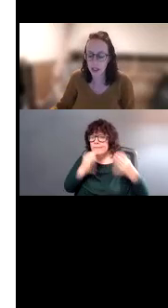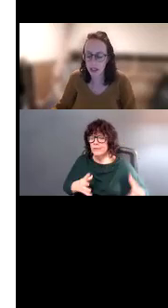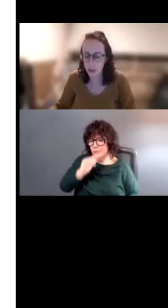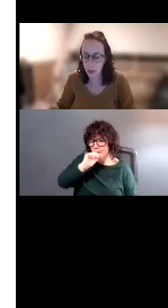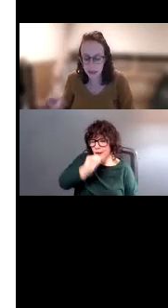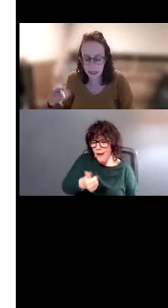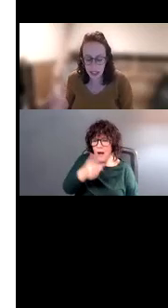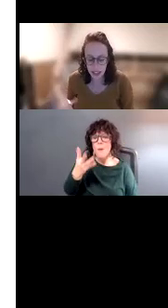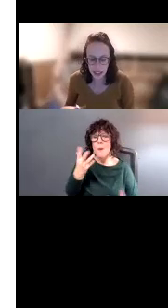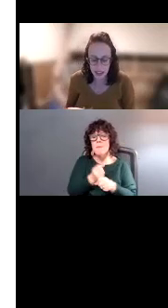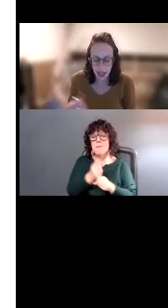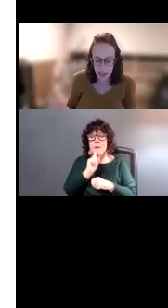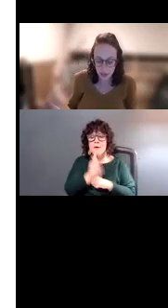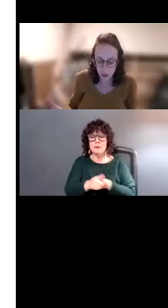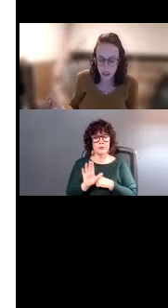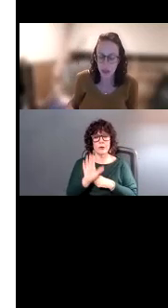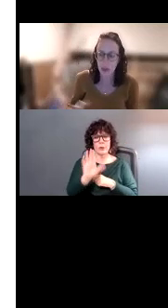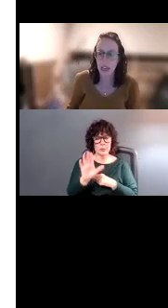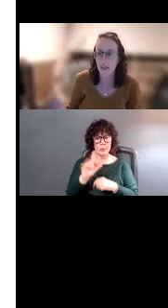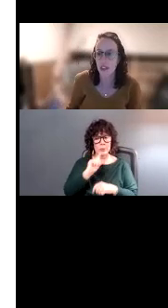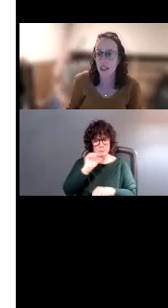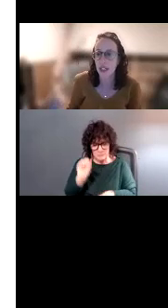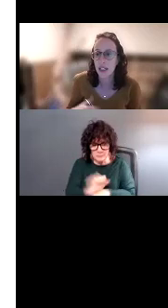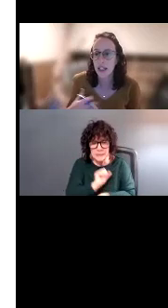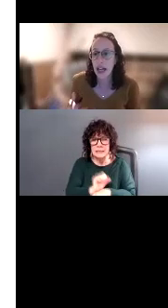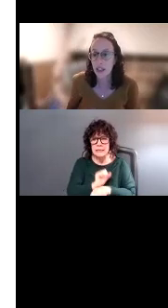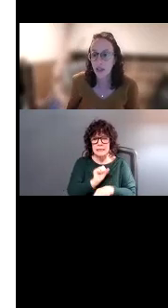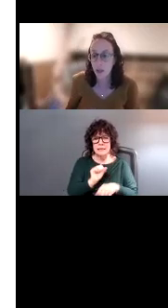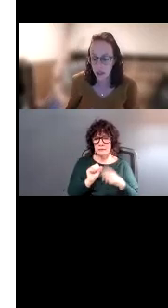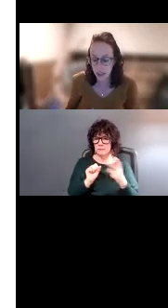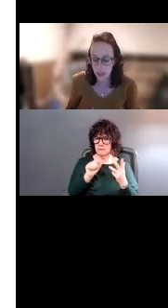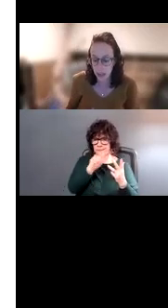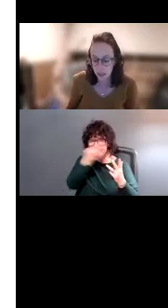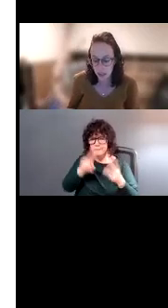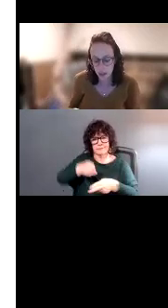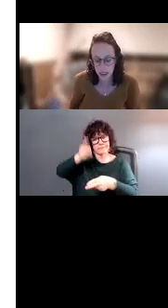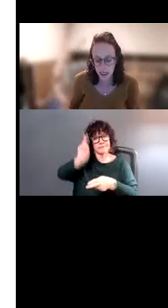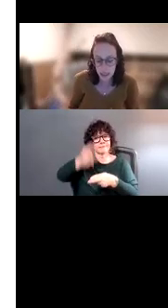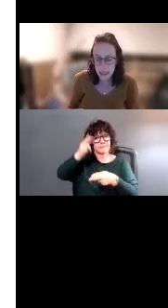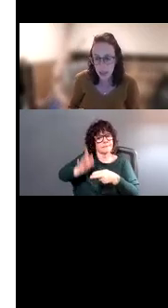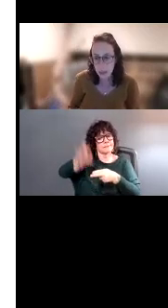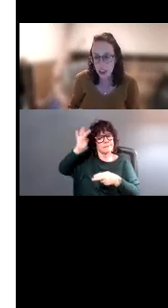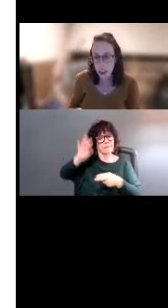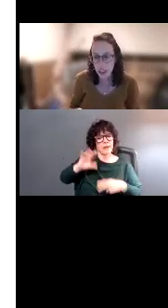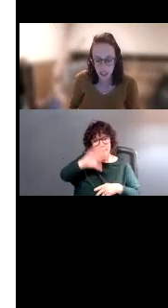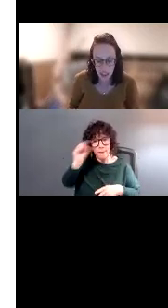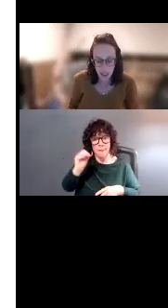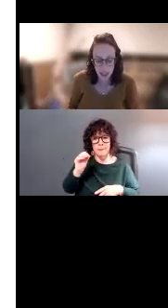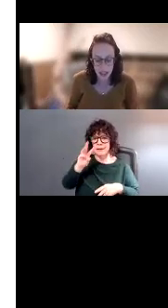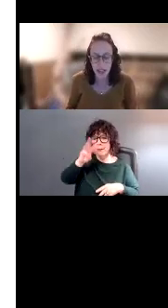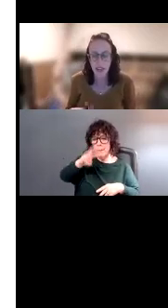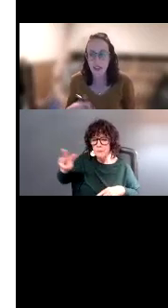reputable website. In California, we have the California Public Utilities